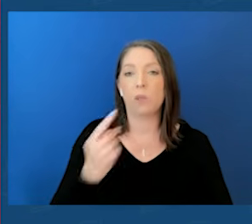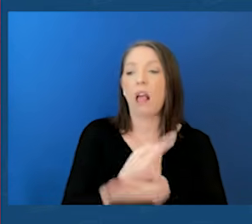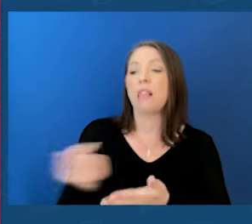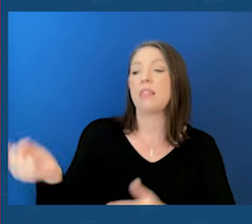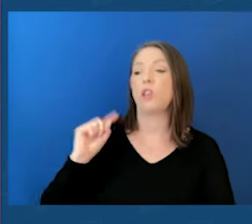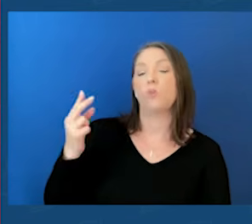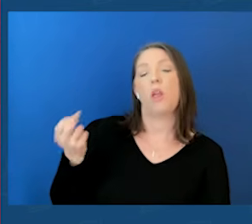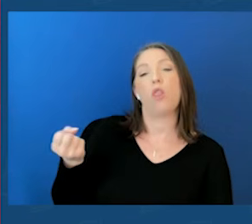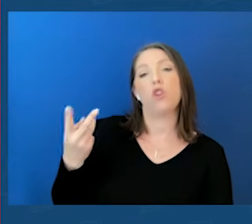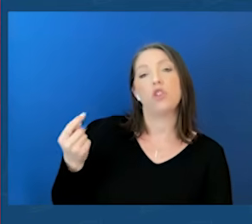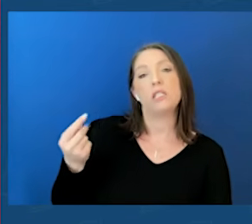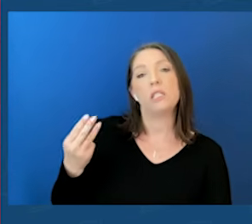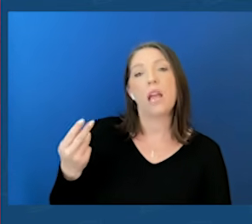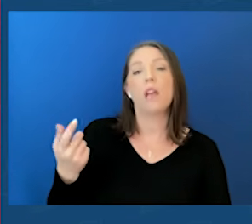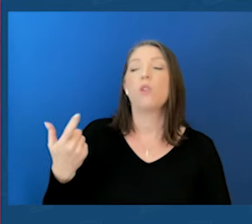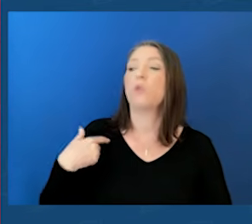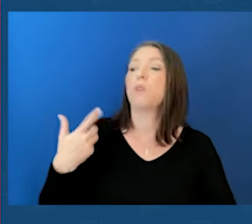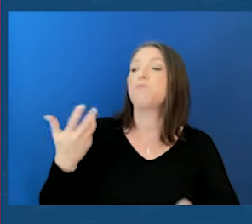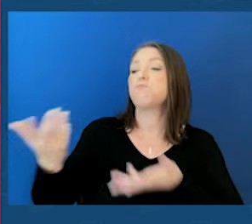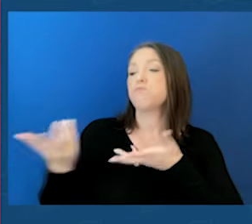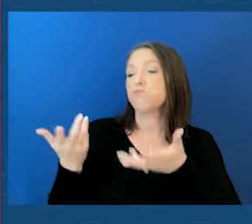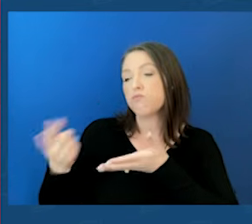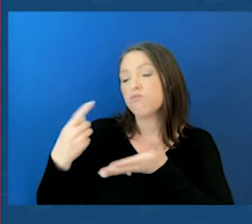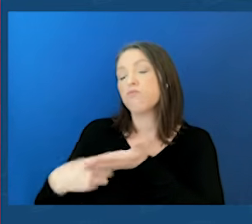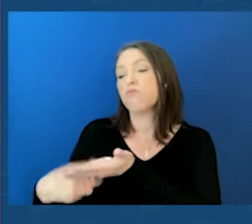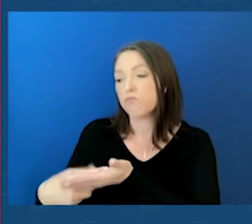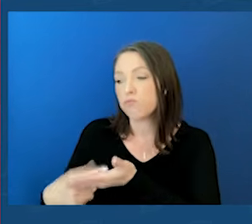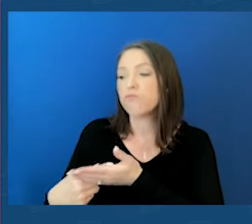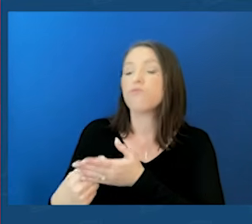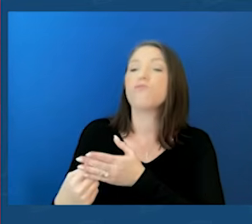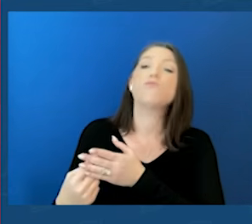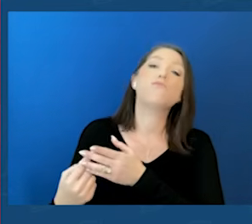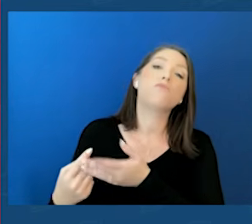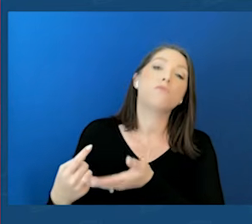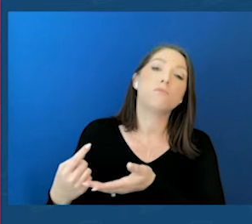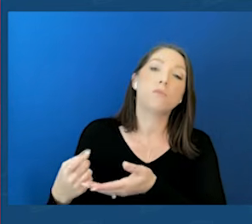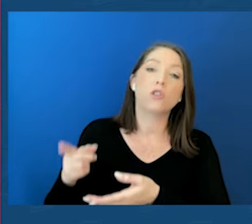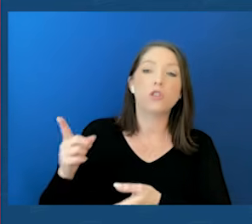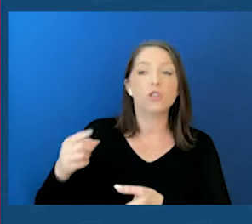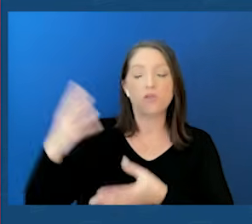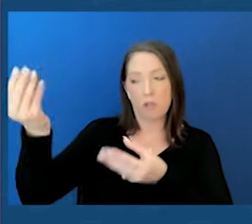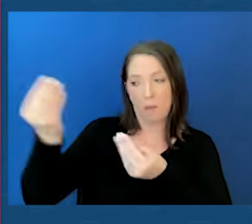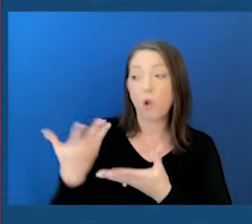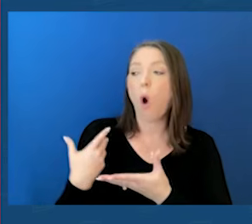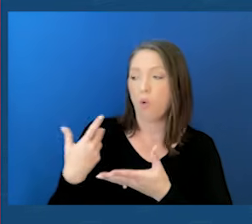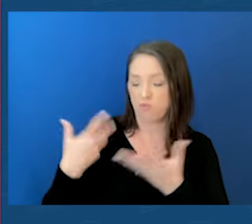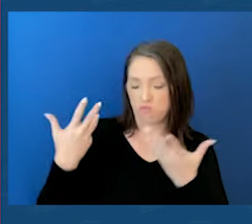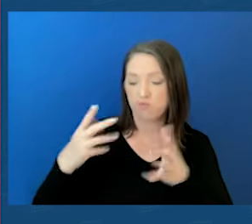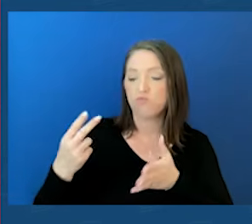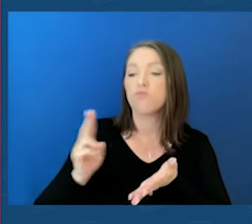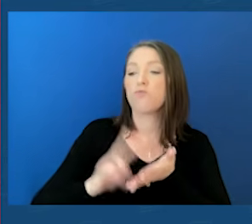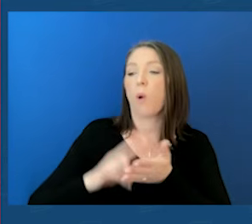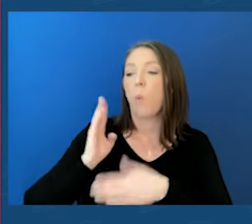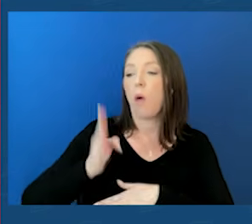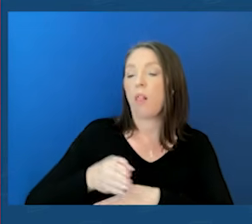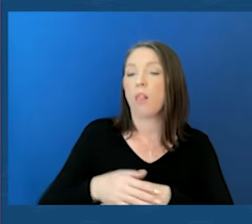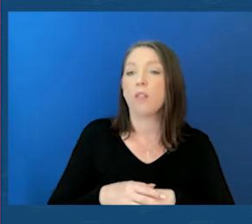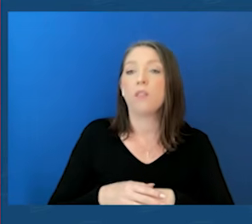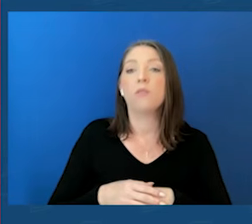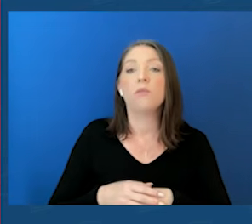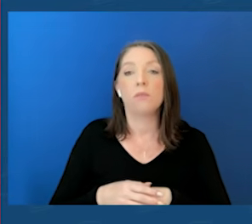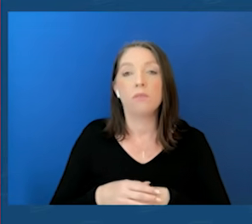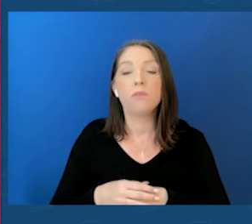that we're dealing with nationally, and she told me she had decided to sign this bill. And she said that it's going to